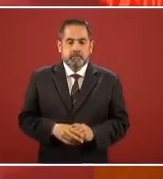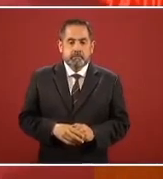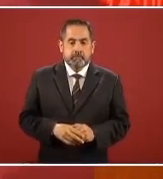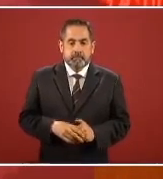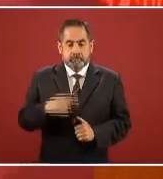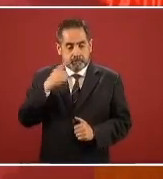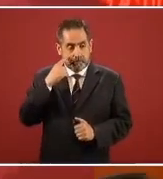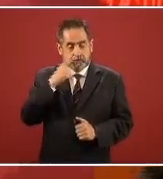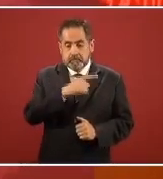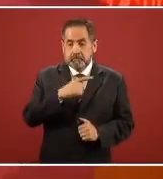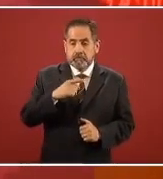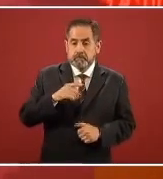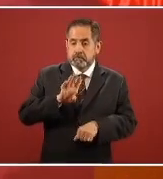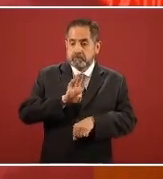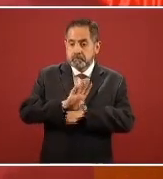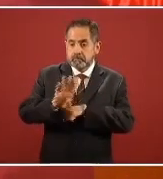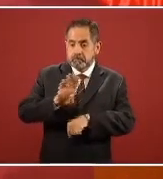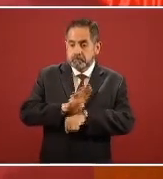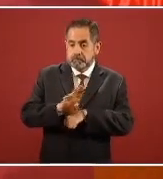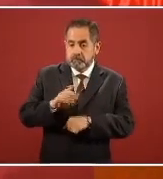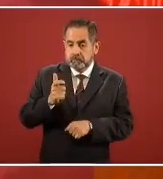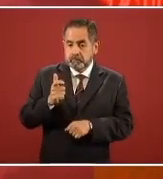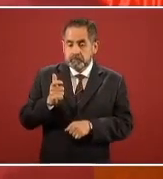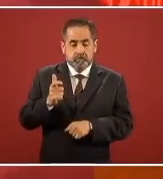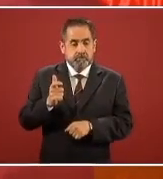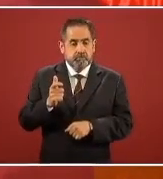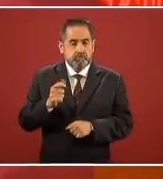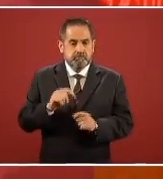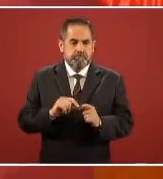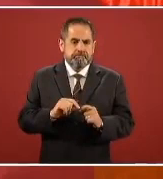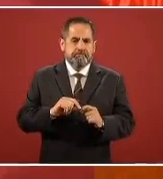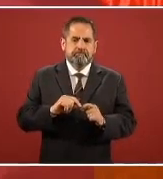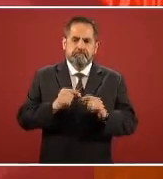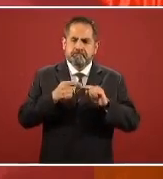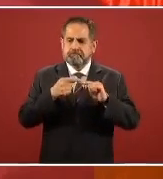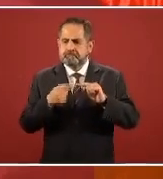Miren el real brasileño. Look at the Brazilian real.